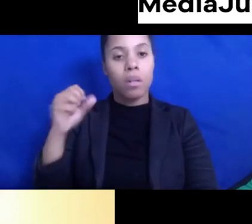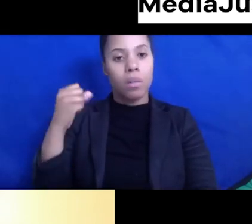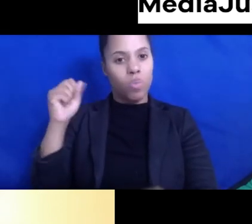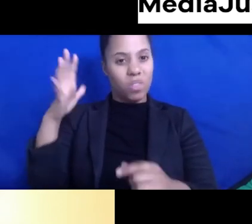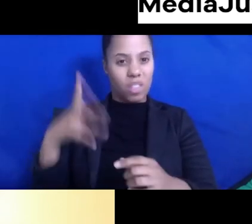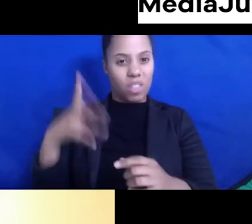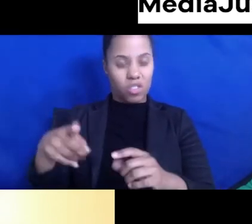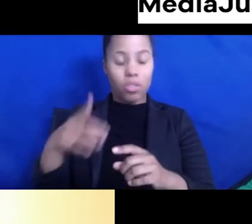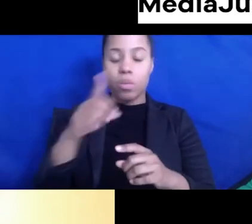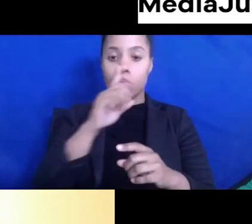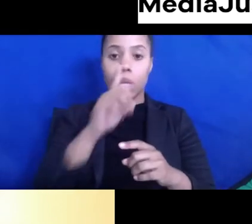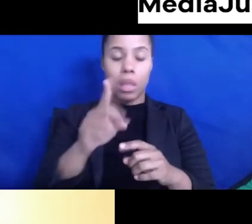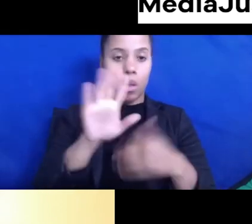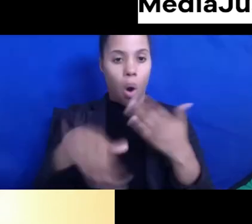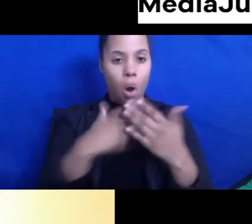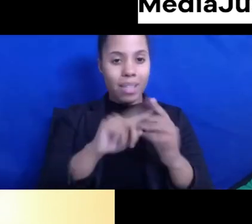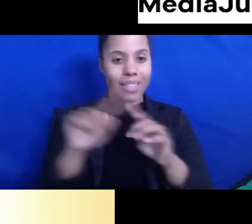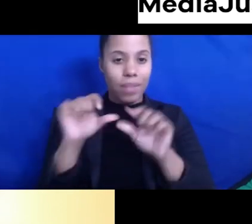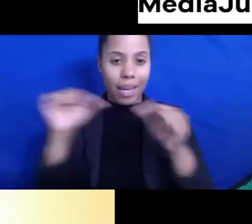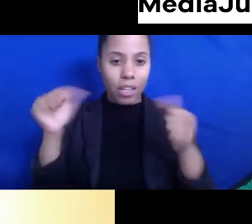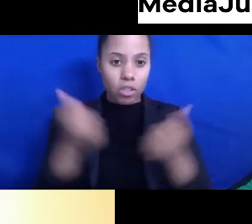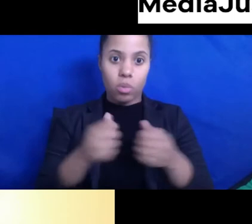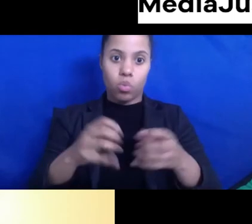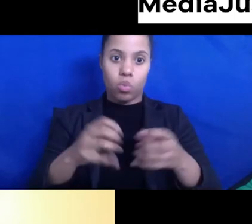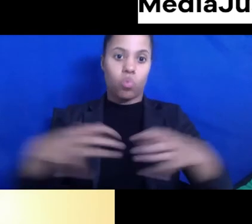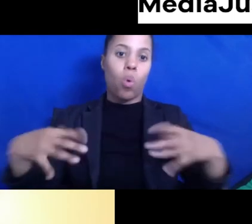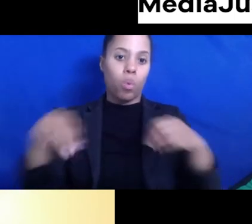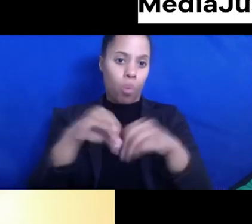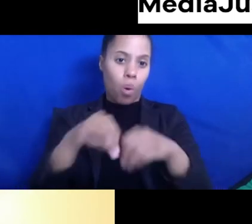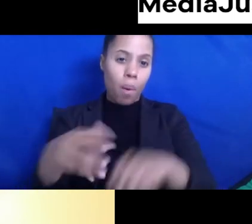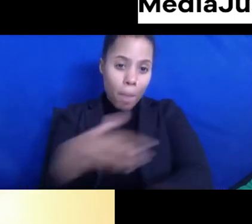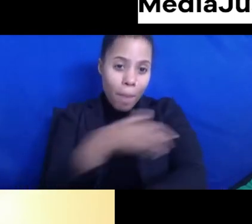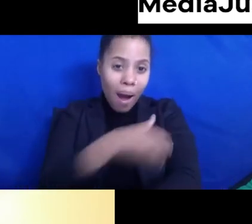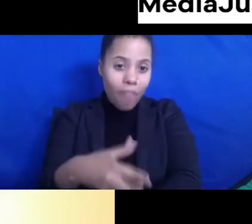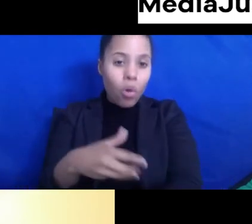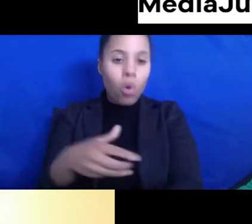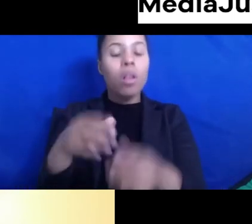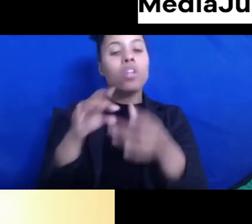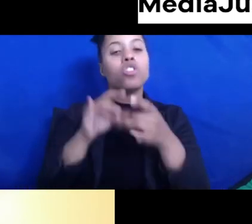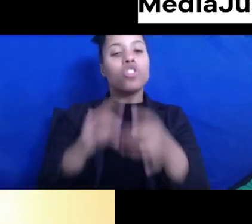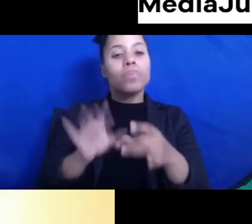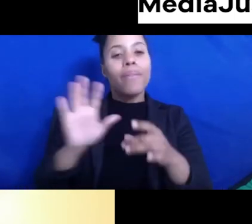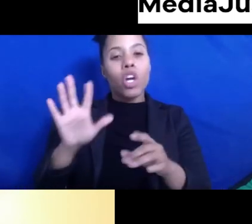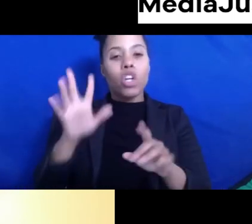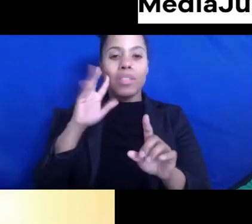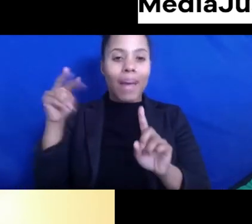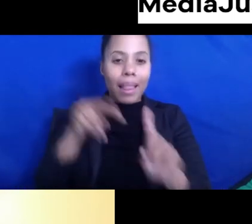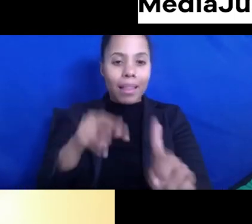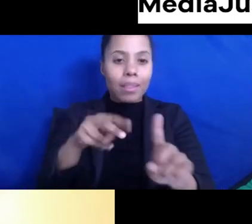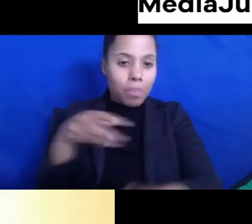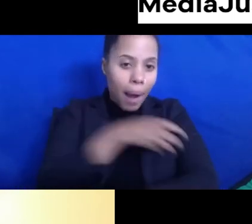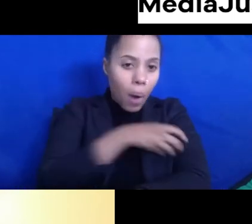powerful, both in terms of their surveillance power and their militarized power.